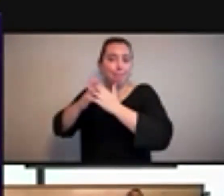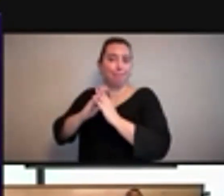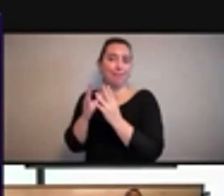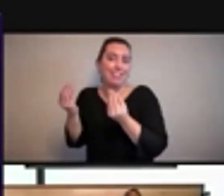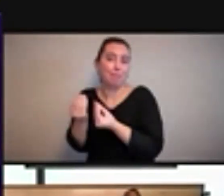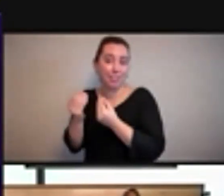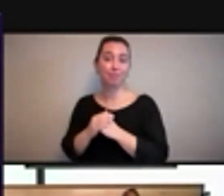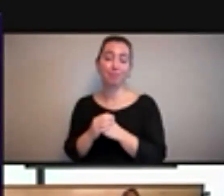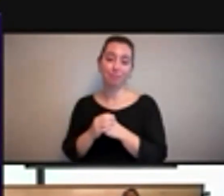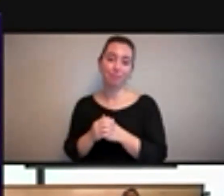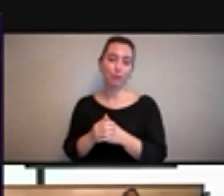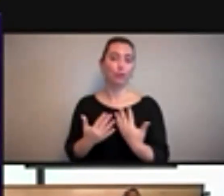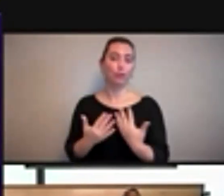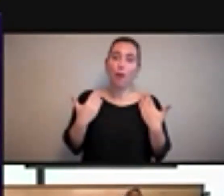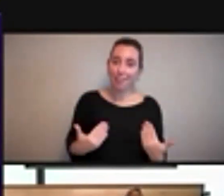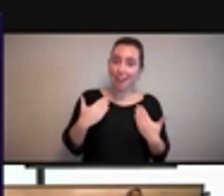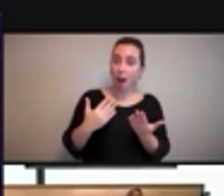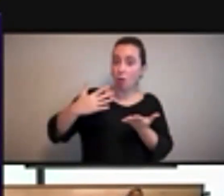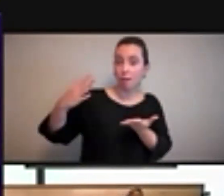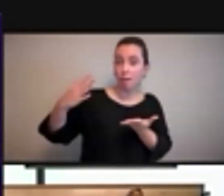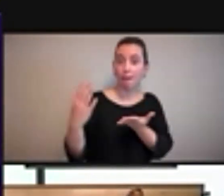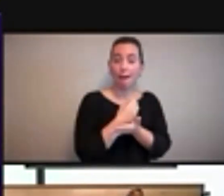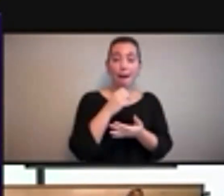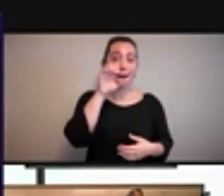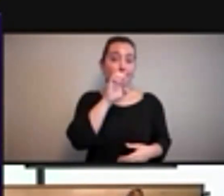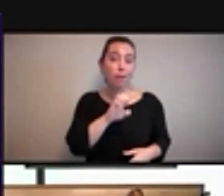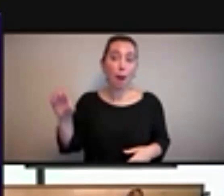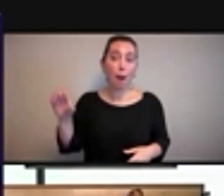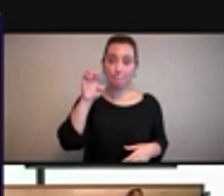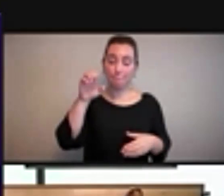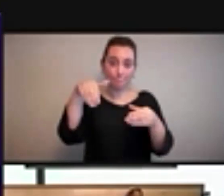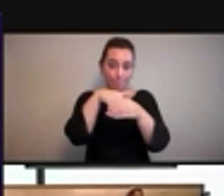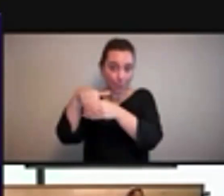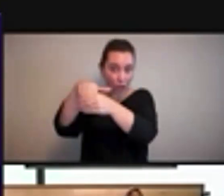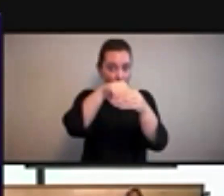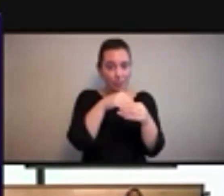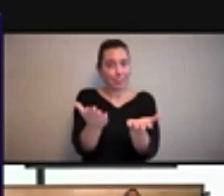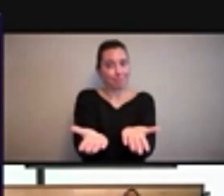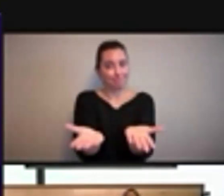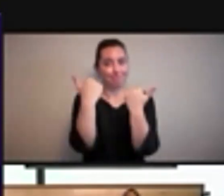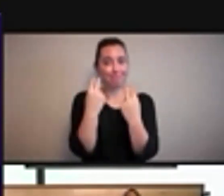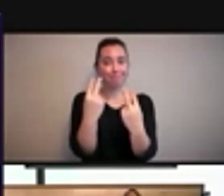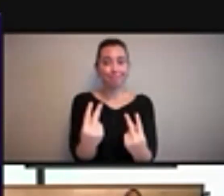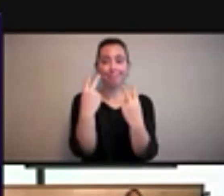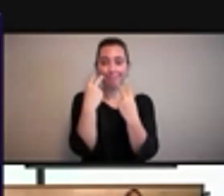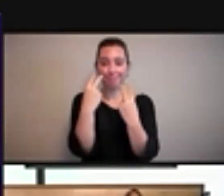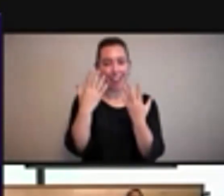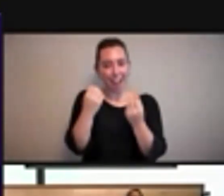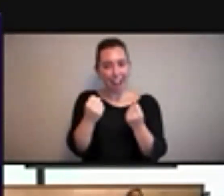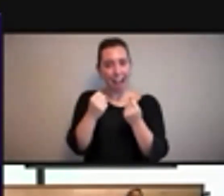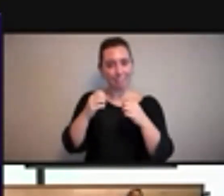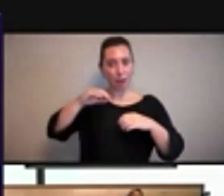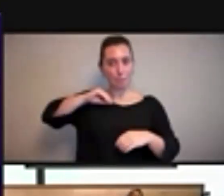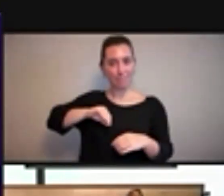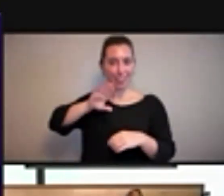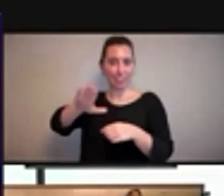want to make sure that members in Europe get the same kind of specific local benefit, local, if that's the